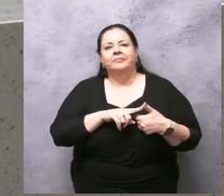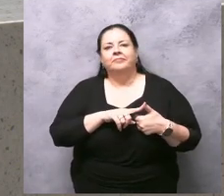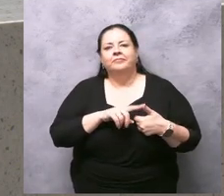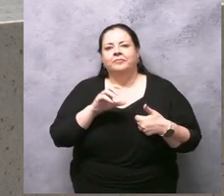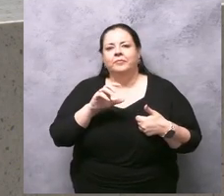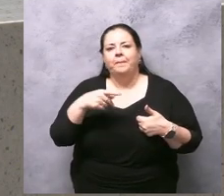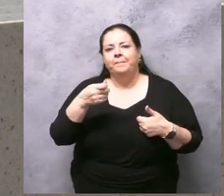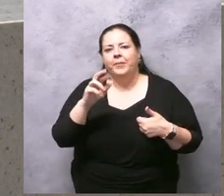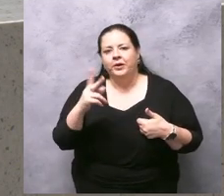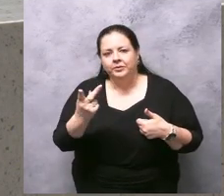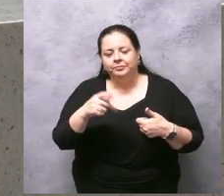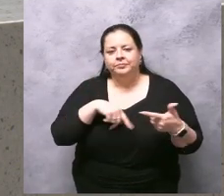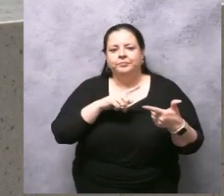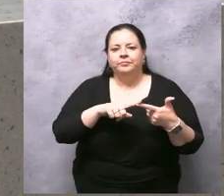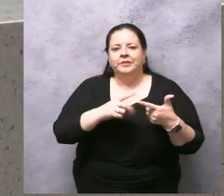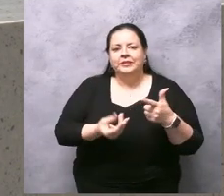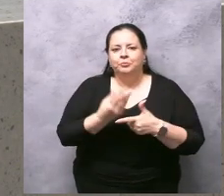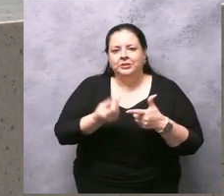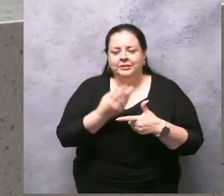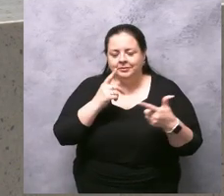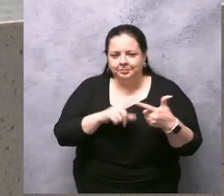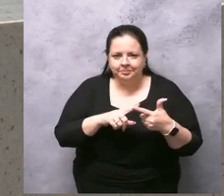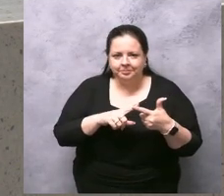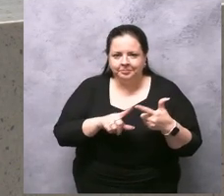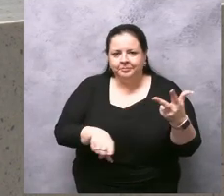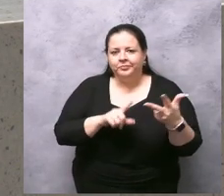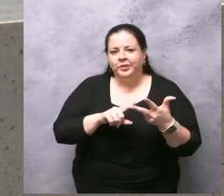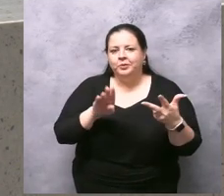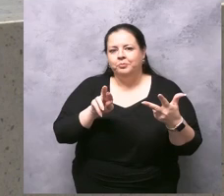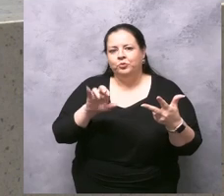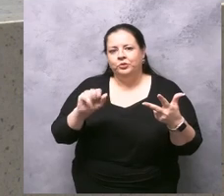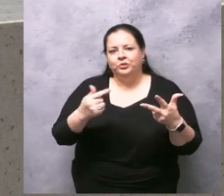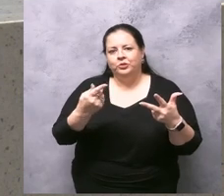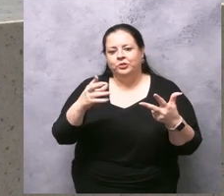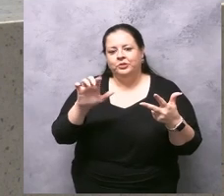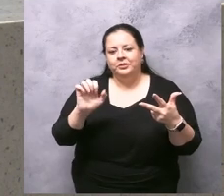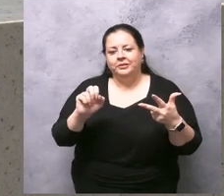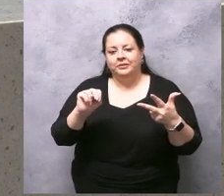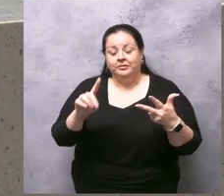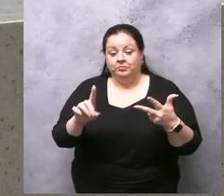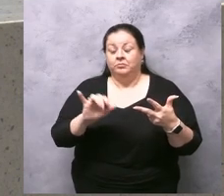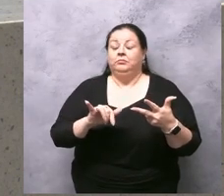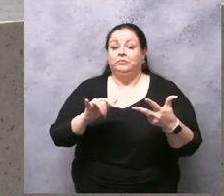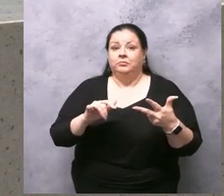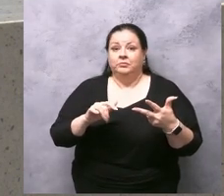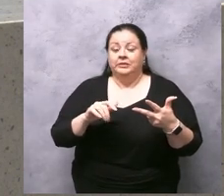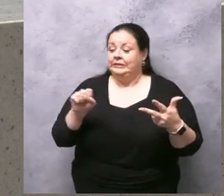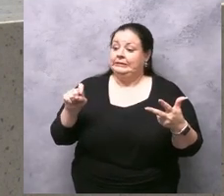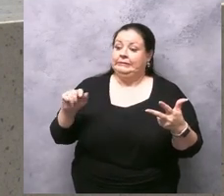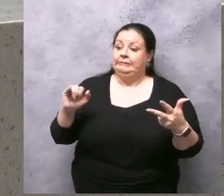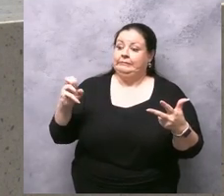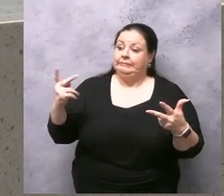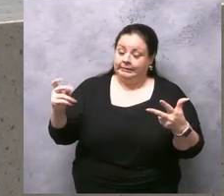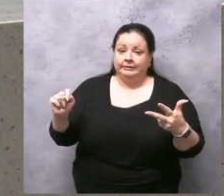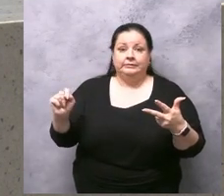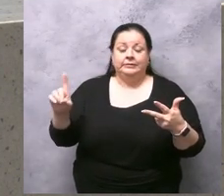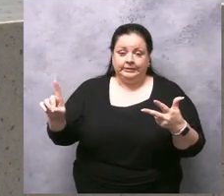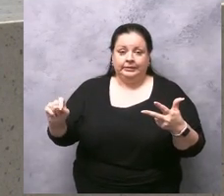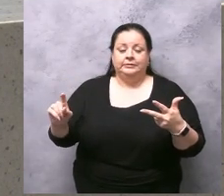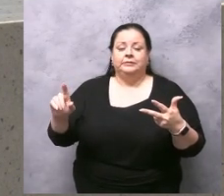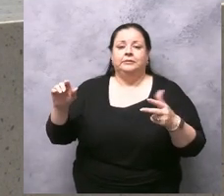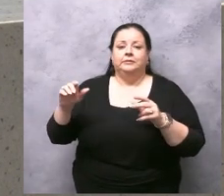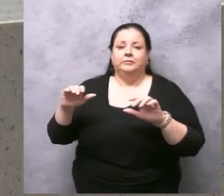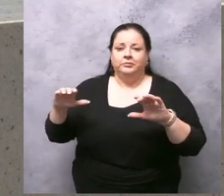Cy Park, we had Cy Springs, Bridgeland High School, that is a stacked ball club. Cy Ranch as